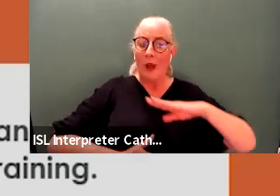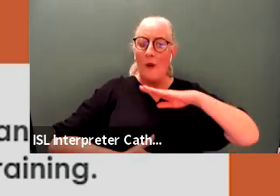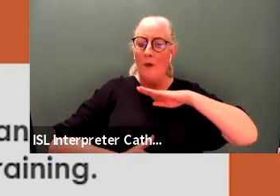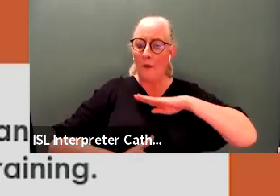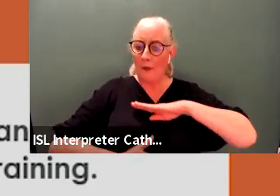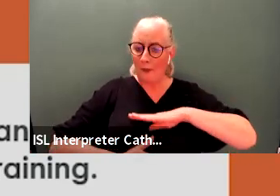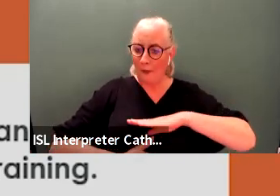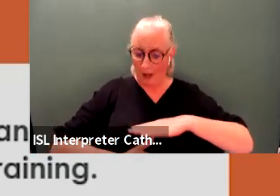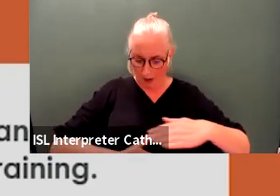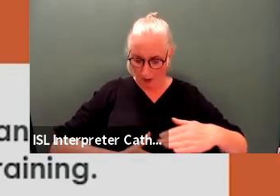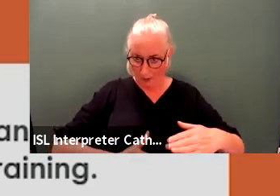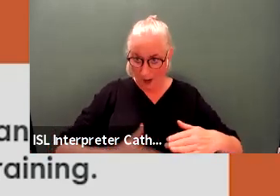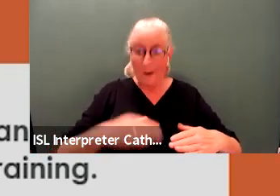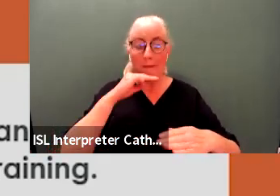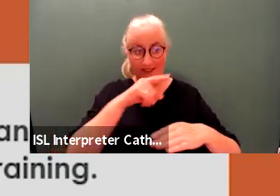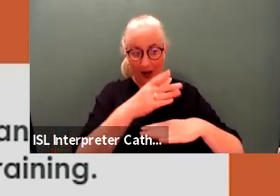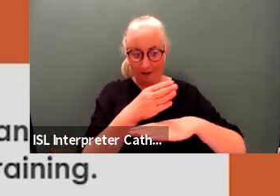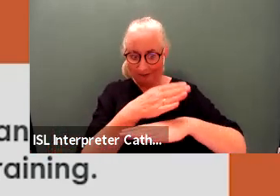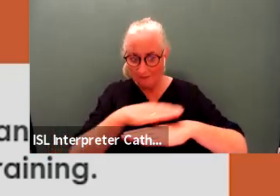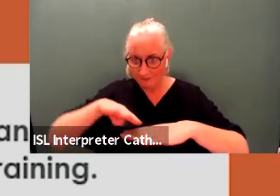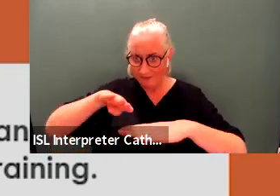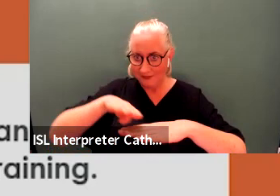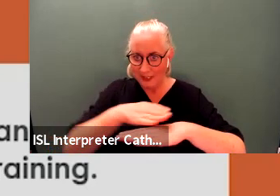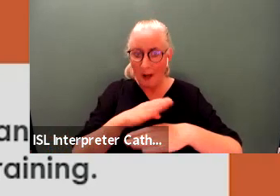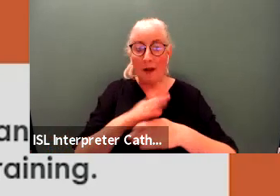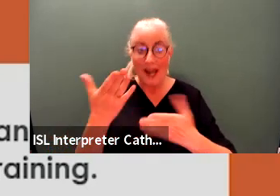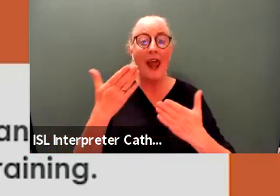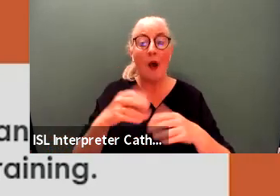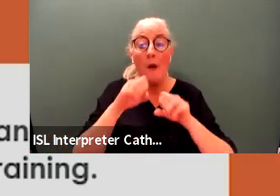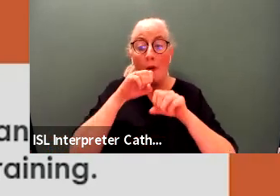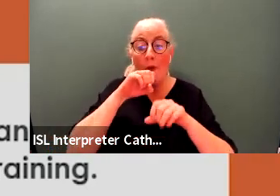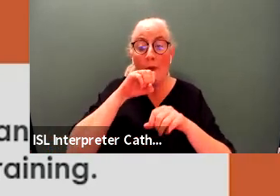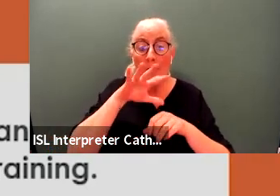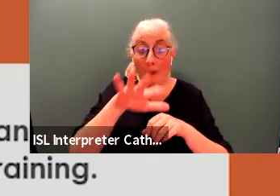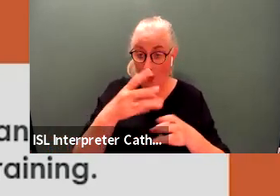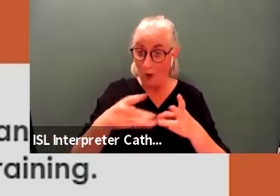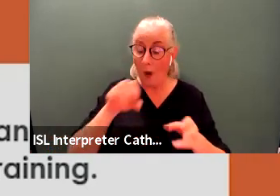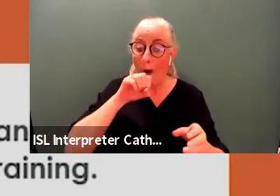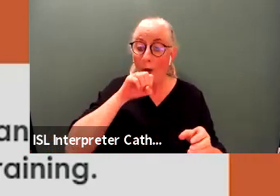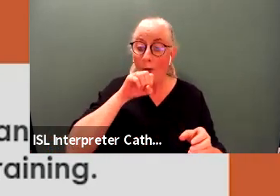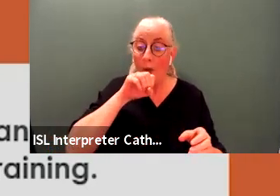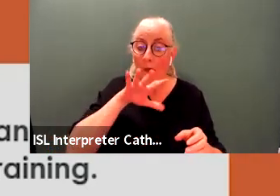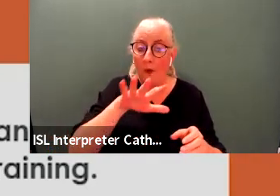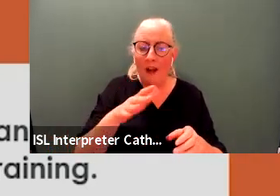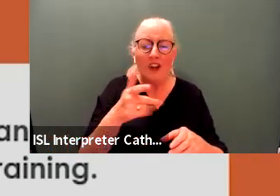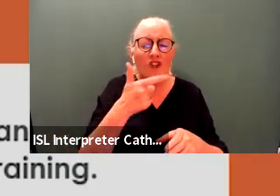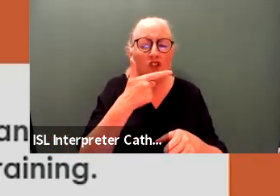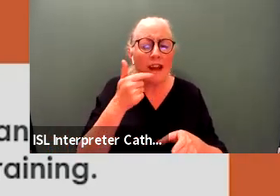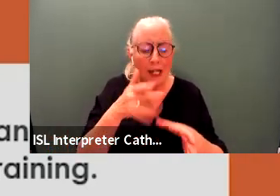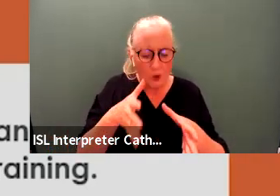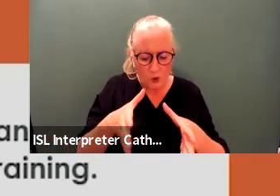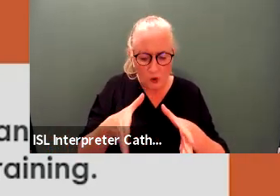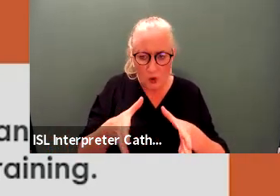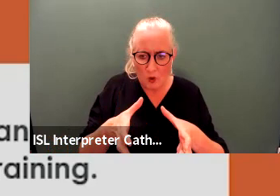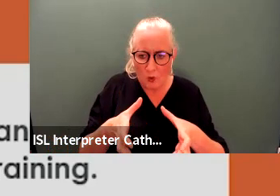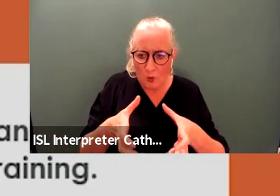pelvic floor is relaxing. Now I want you to take a breath out, and as you breathe out, gently squeeze the muscles